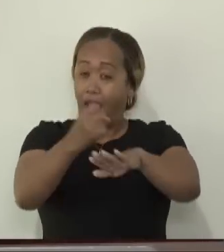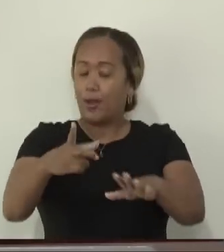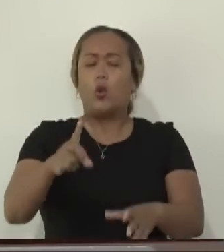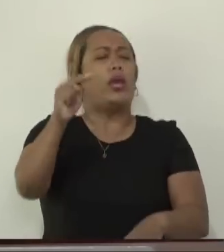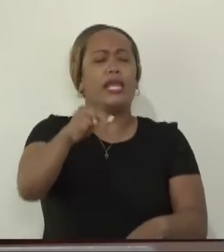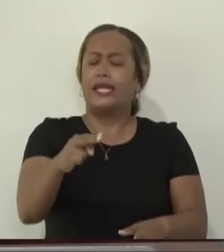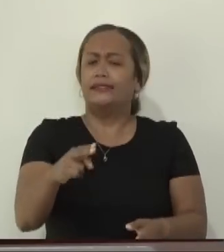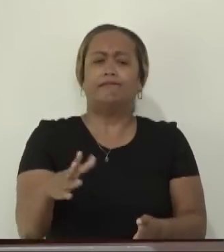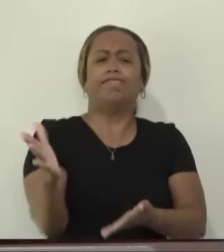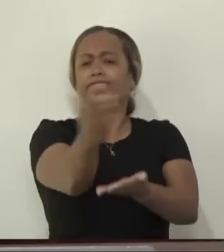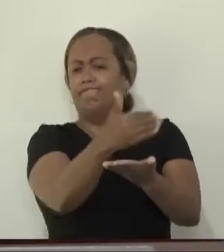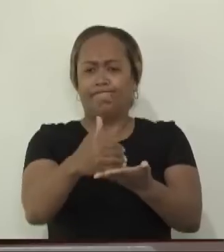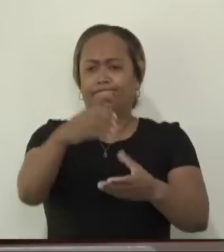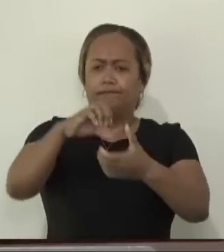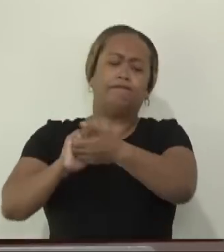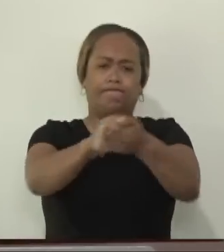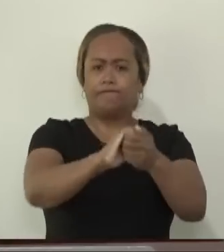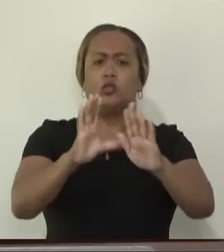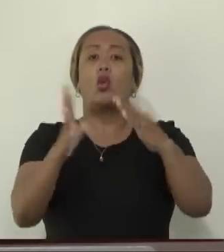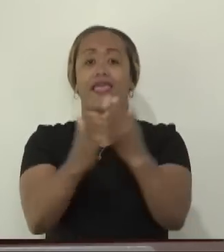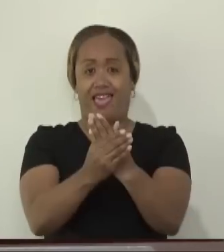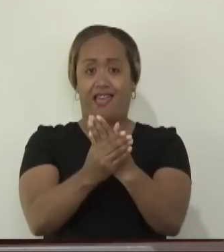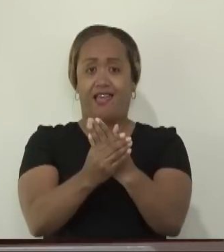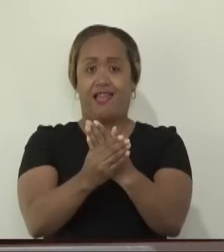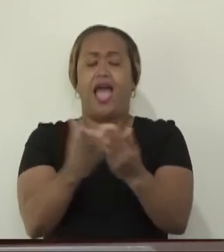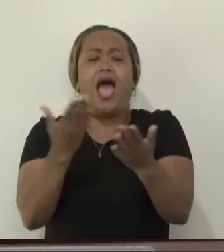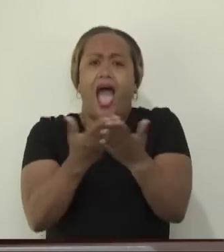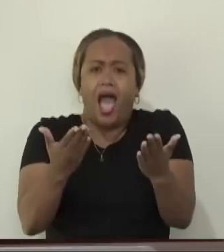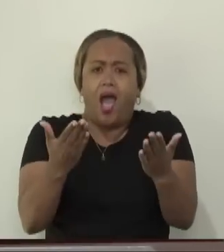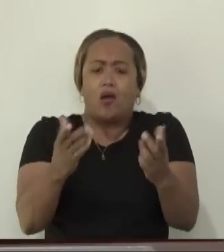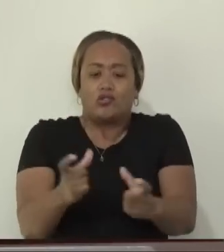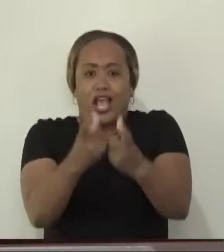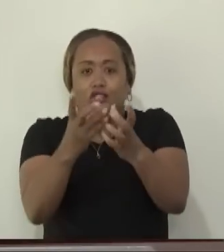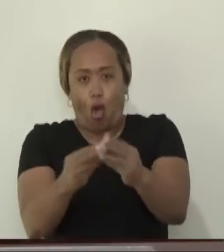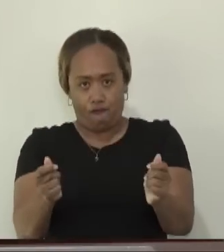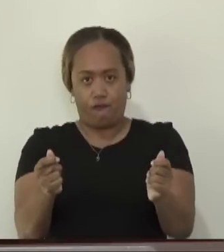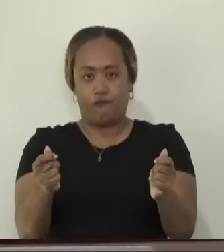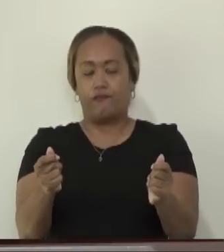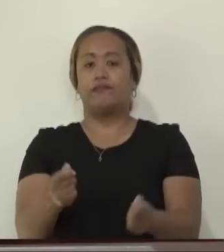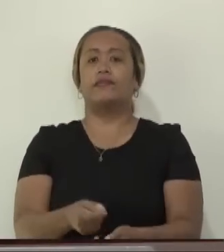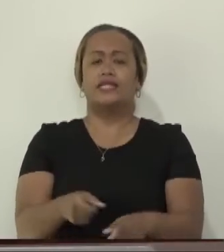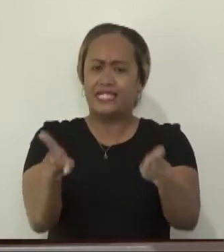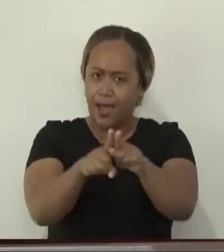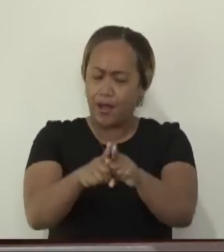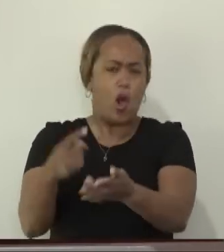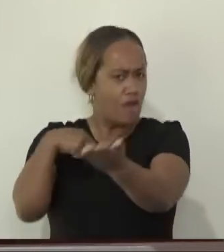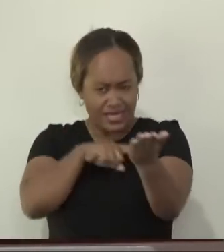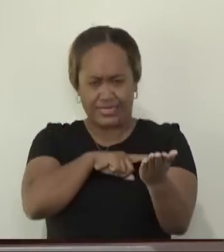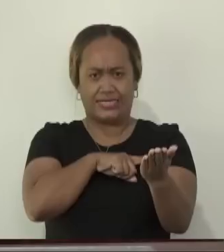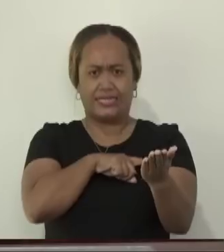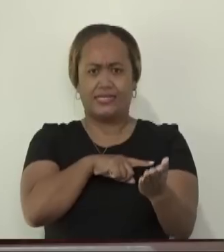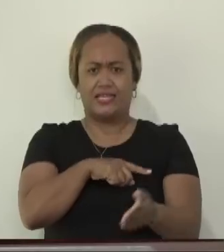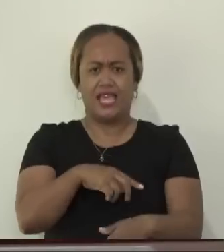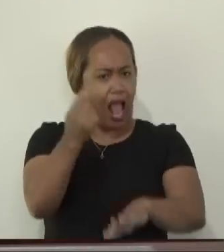all hands on deck in navigating a way out of these challenges. That means all of us,